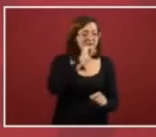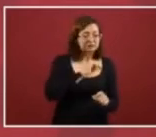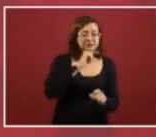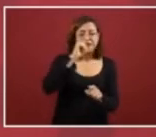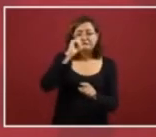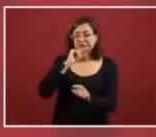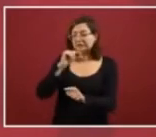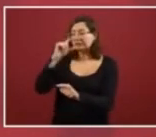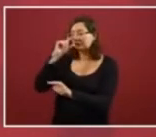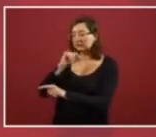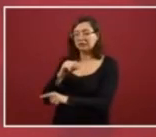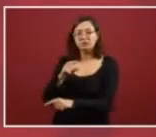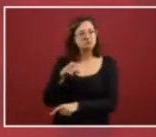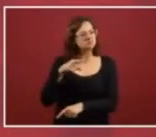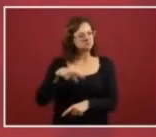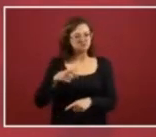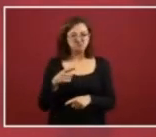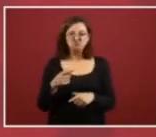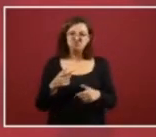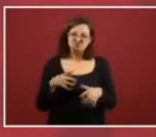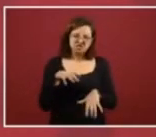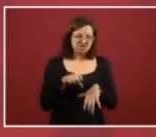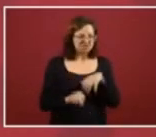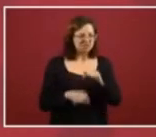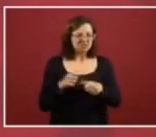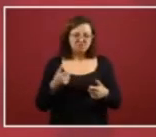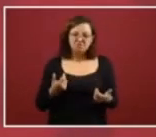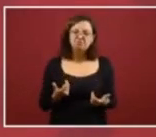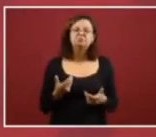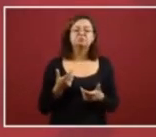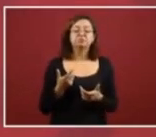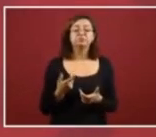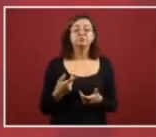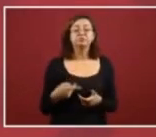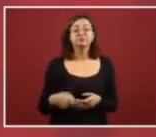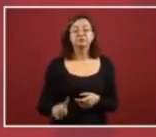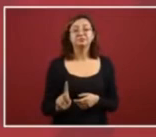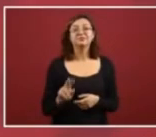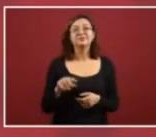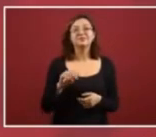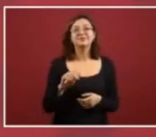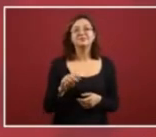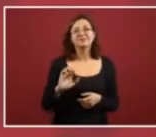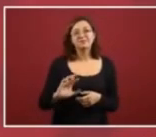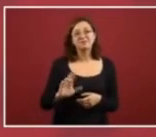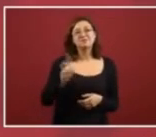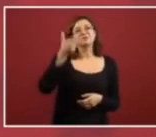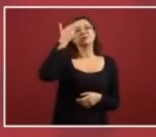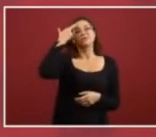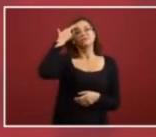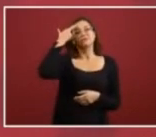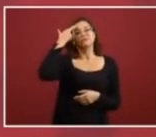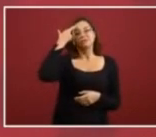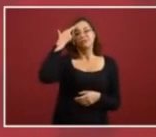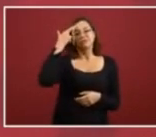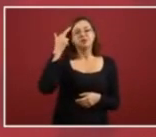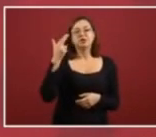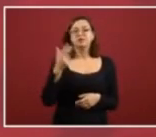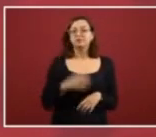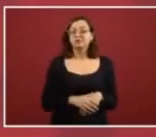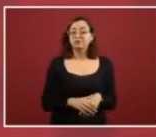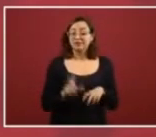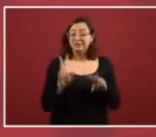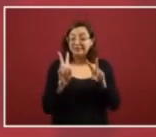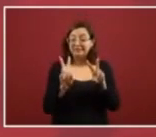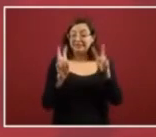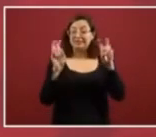eso avanzaron. In all these things they advanced. Pero recuerdo bien but que I recall very well no pudieron that